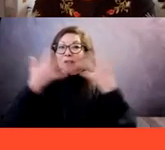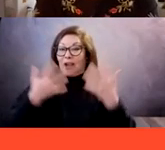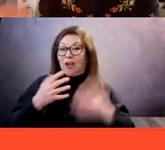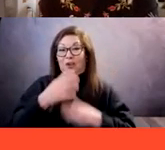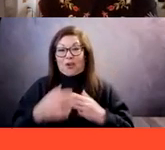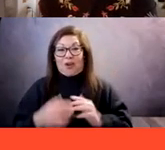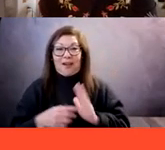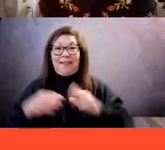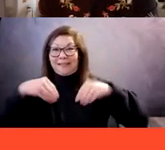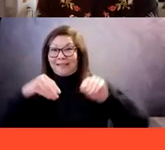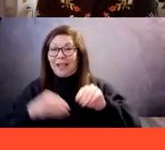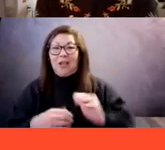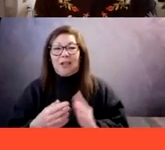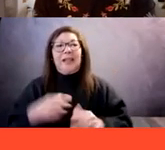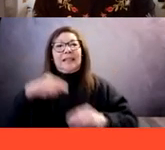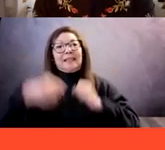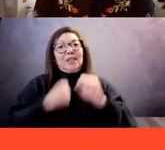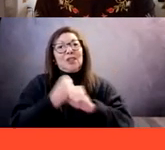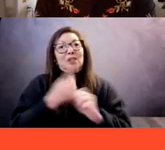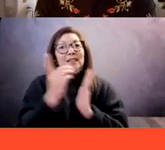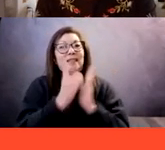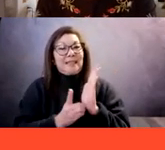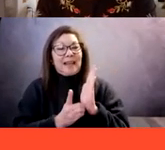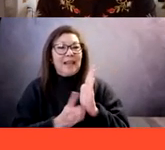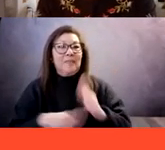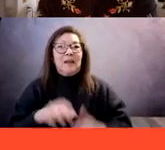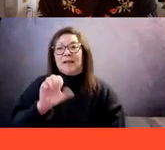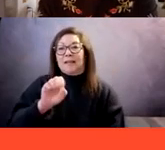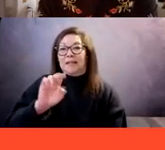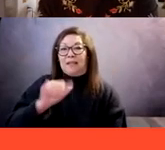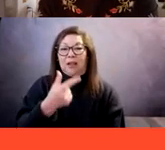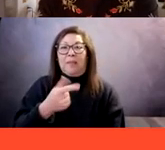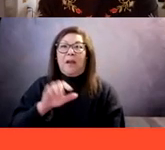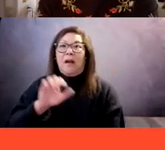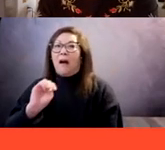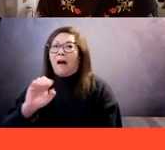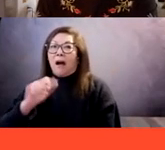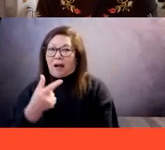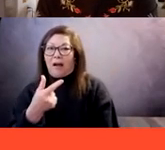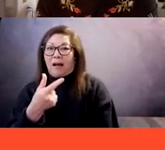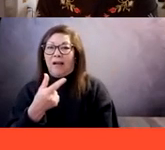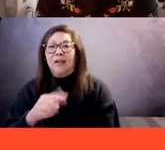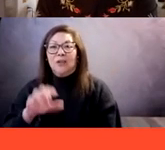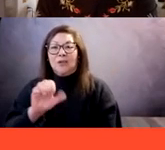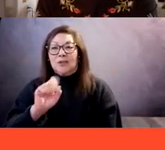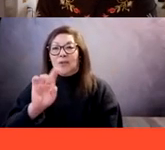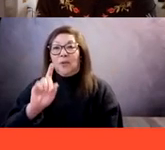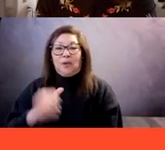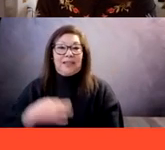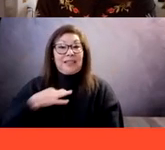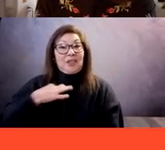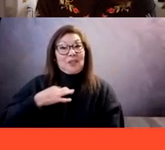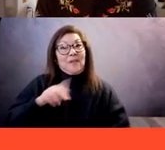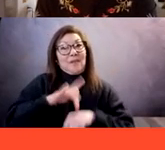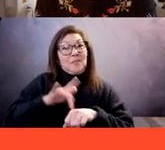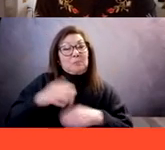design, which is the second in a series, is by Sungmin On Studio. And t-shirts and hoodies are only available for a